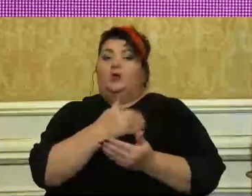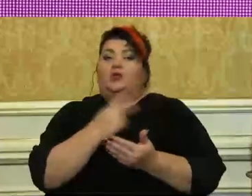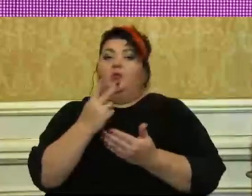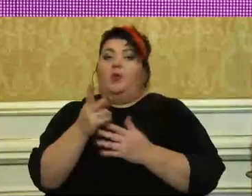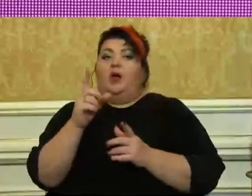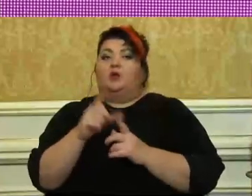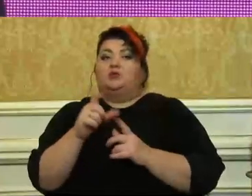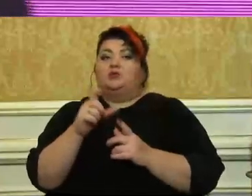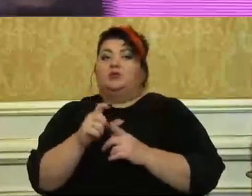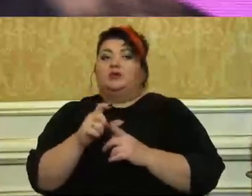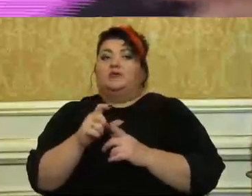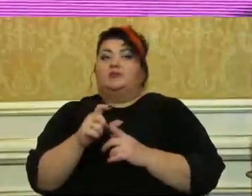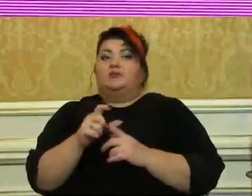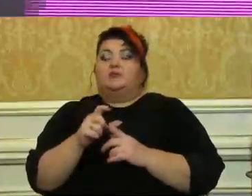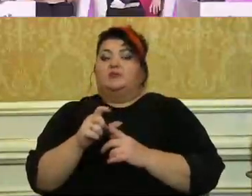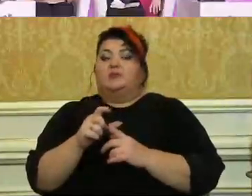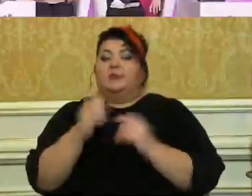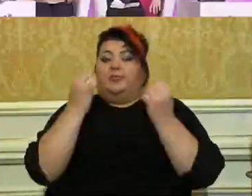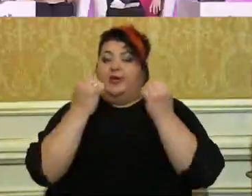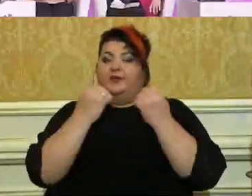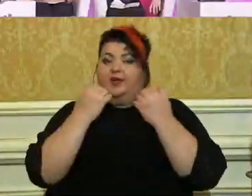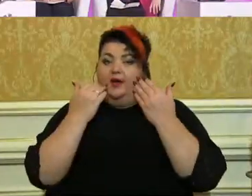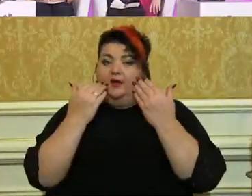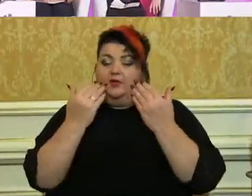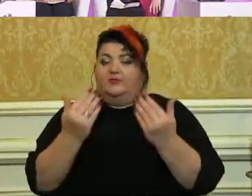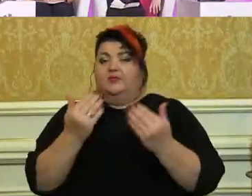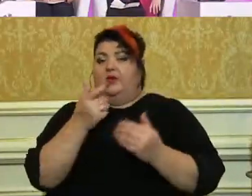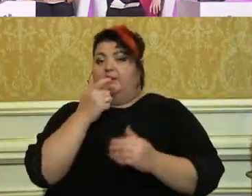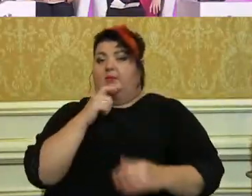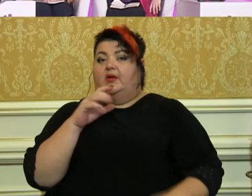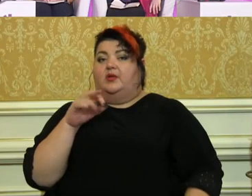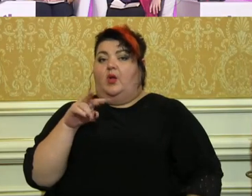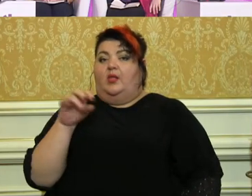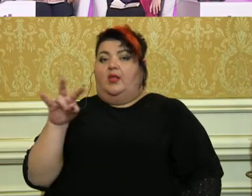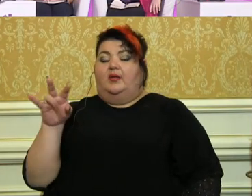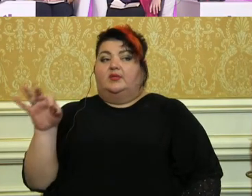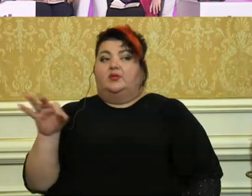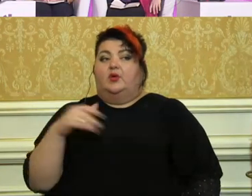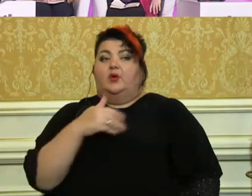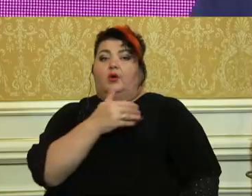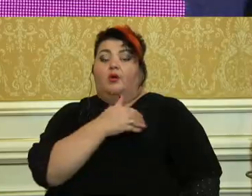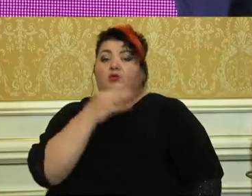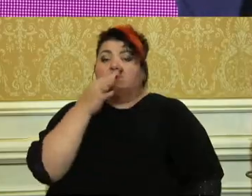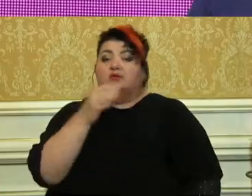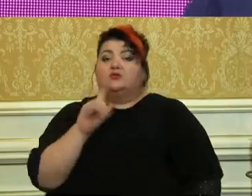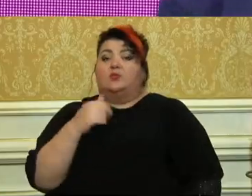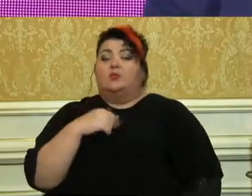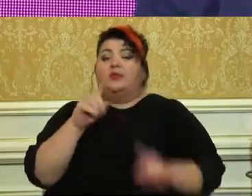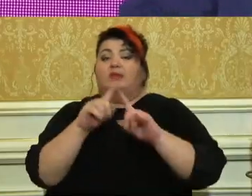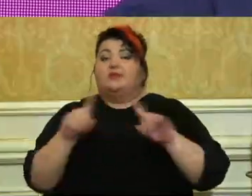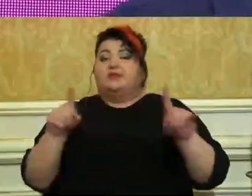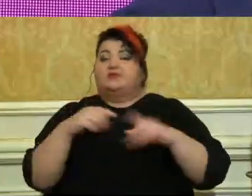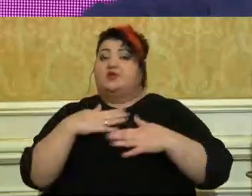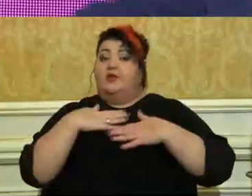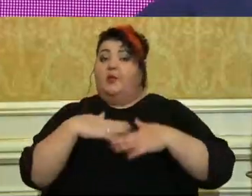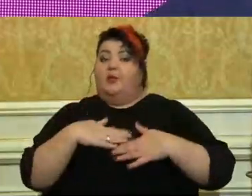and the efficiency of our policy in the fields of equality? So thank you so much. Thank you, Mrs. Len. So, ladies and gentlemen, I would like to